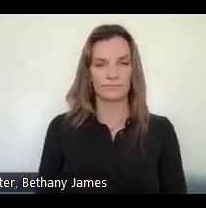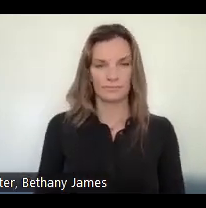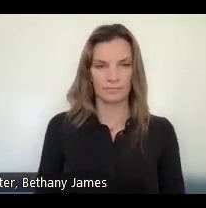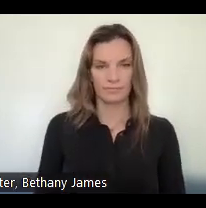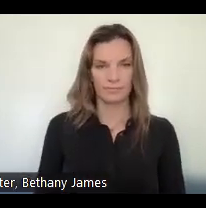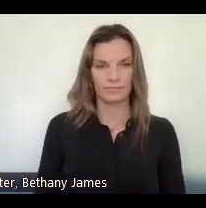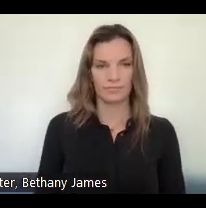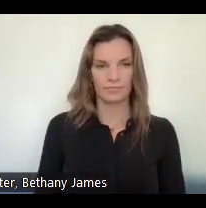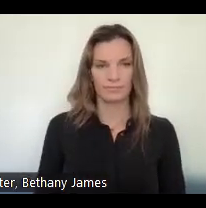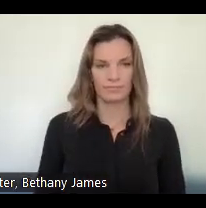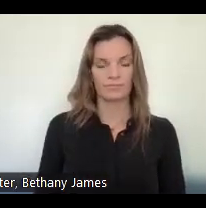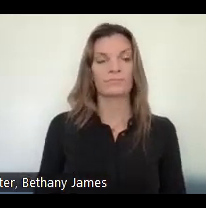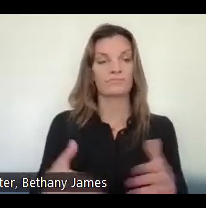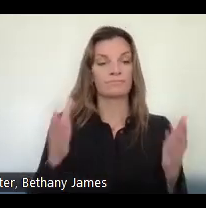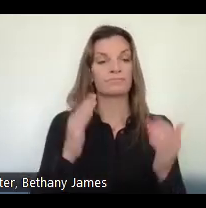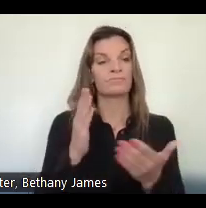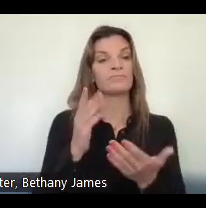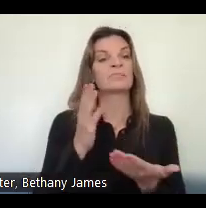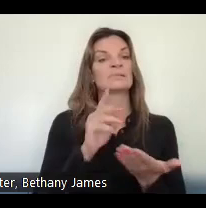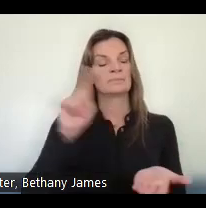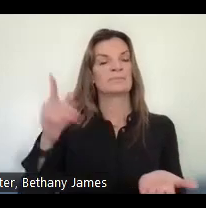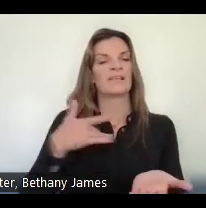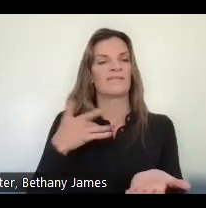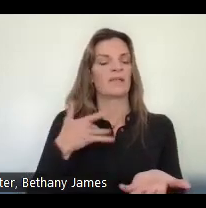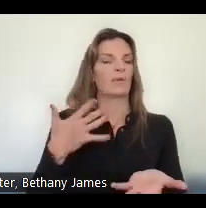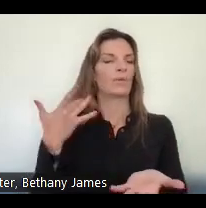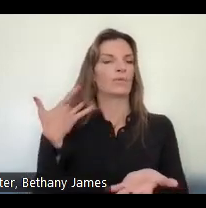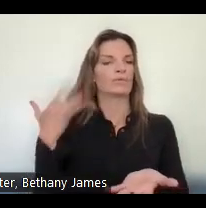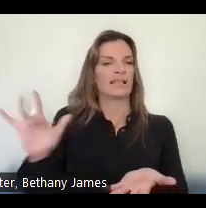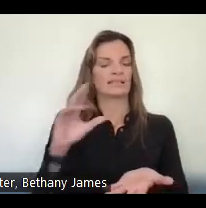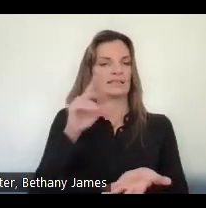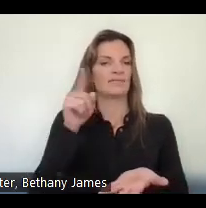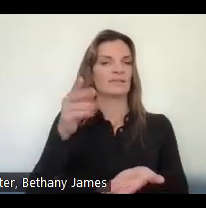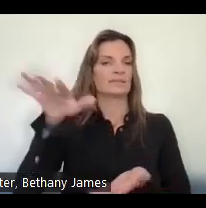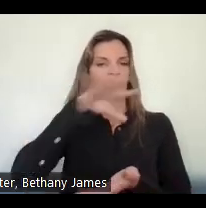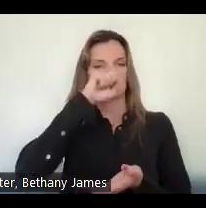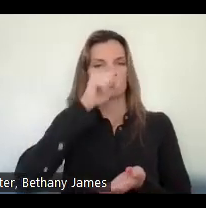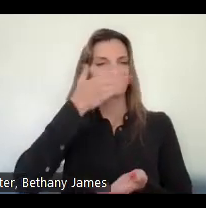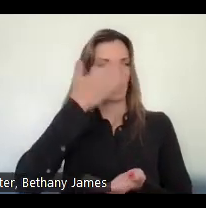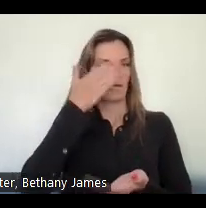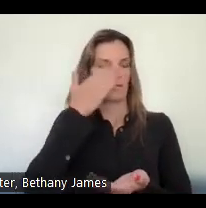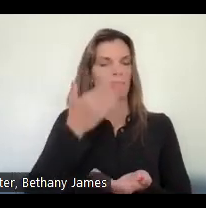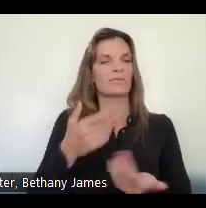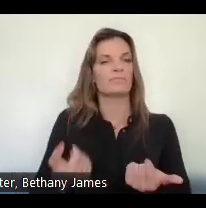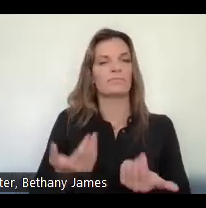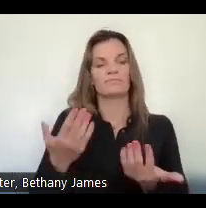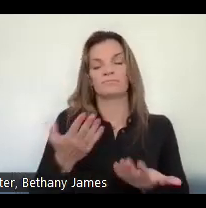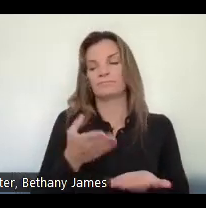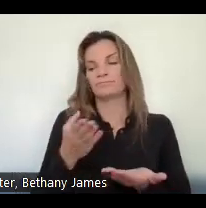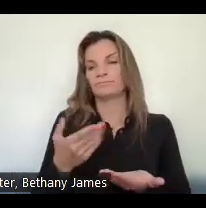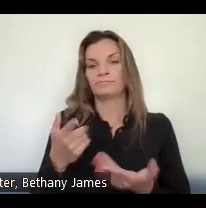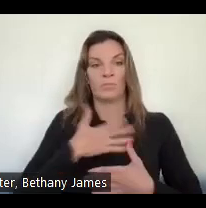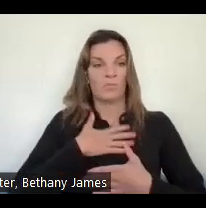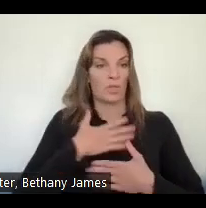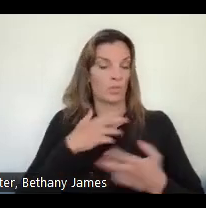Okay. Some individuals may experience hypersensitivity to smells in the workplace, or they may even have breathing problems